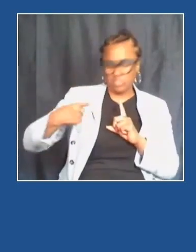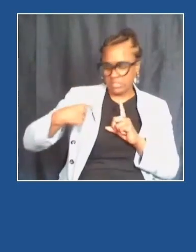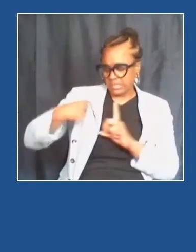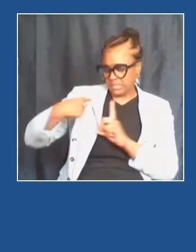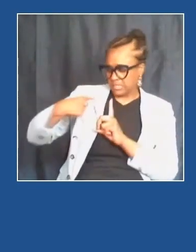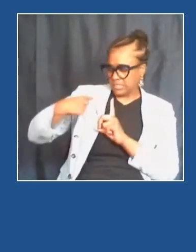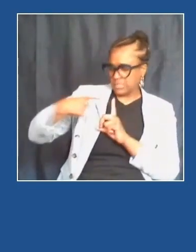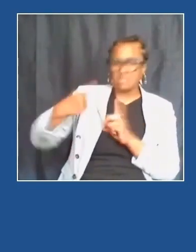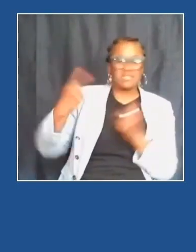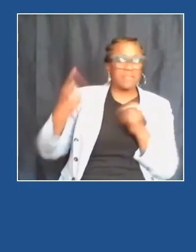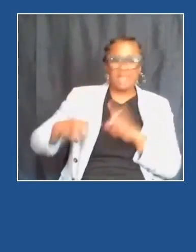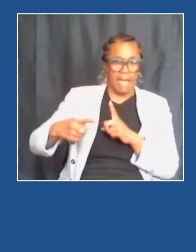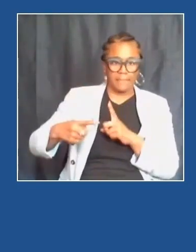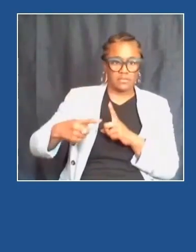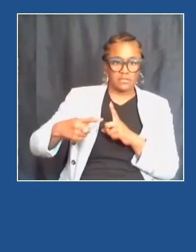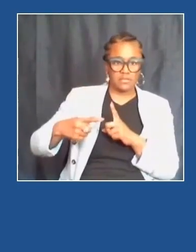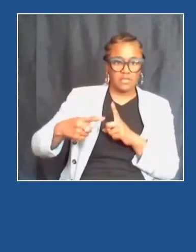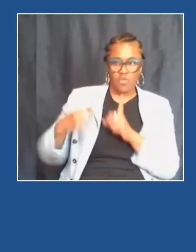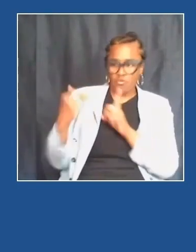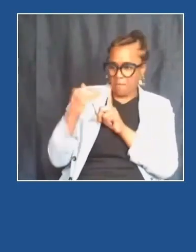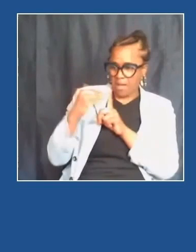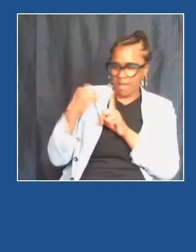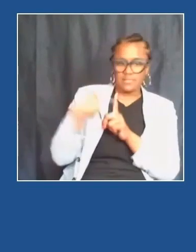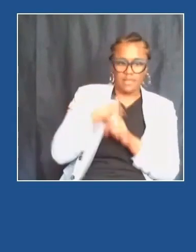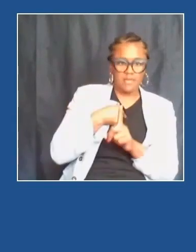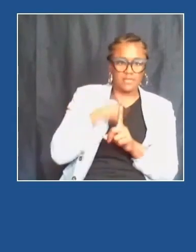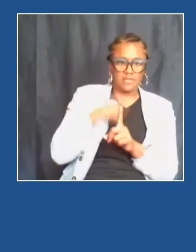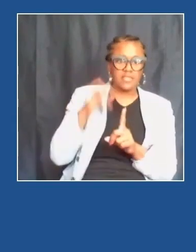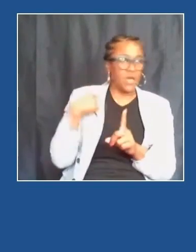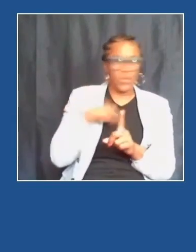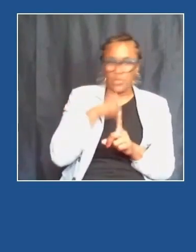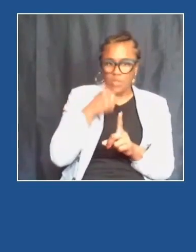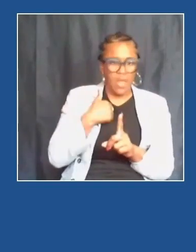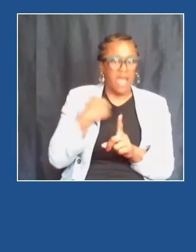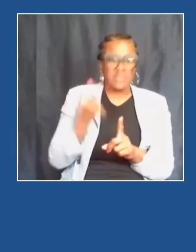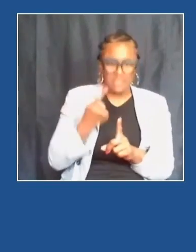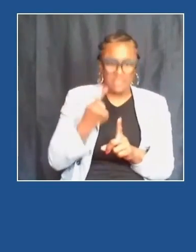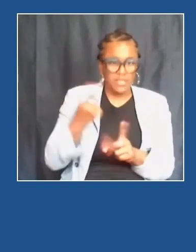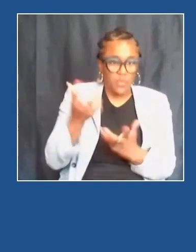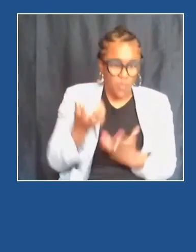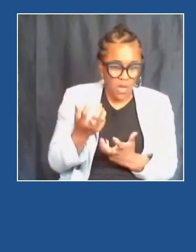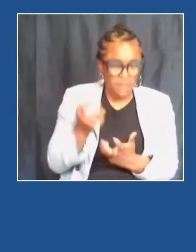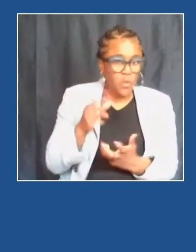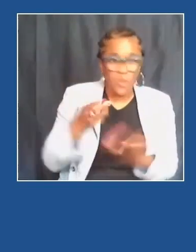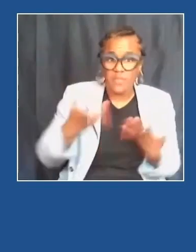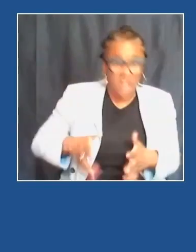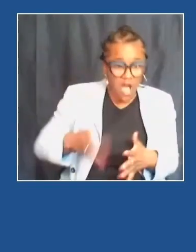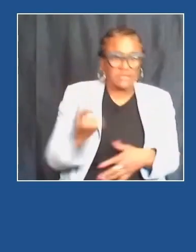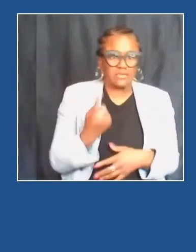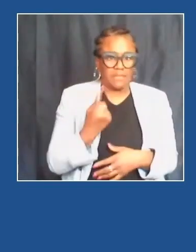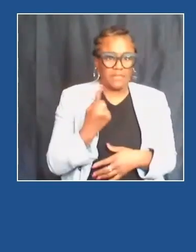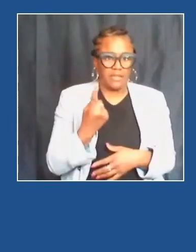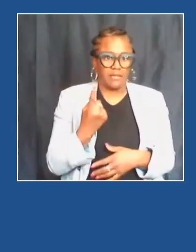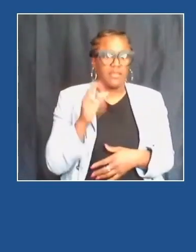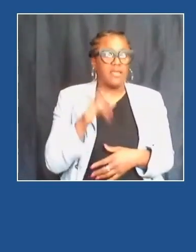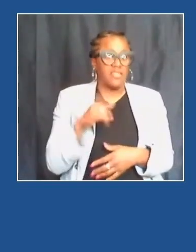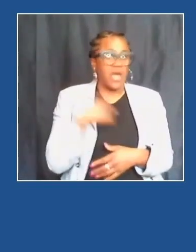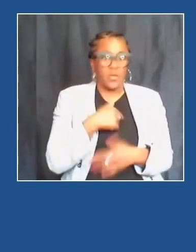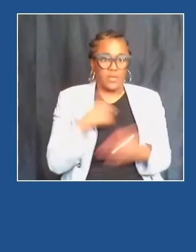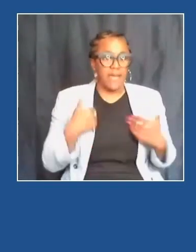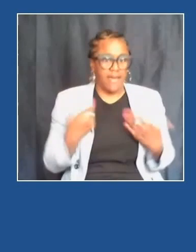Something happens. Something reminds us that we don't have something that we want, or we've lost something that we